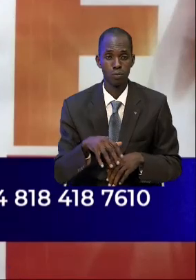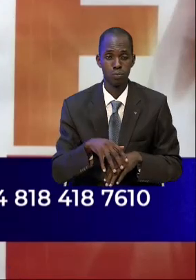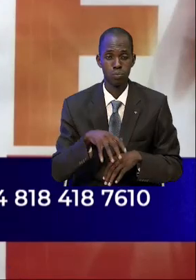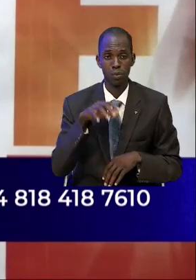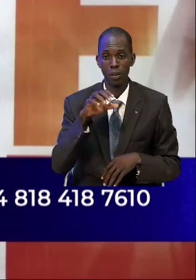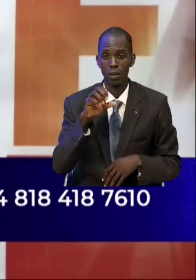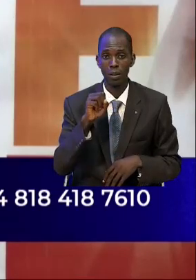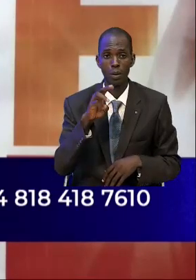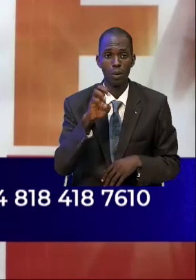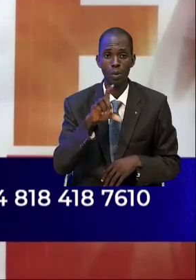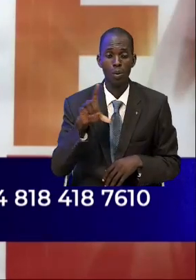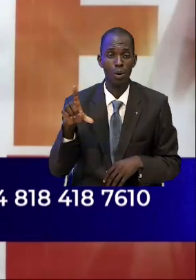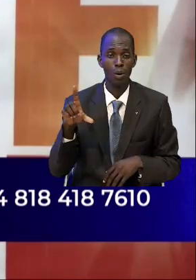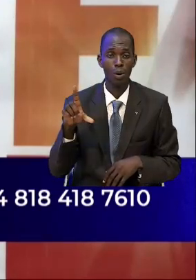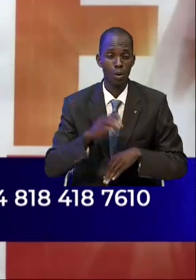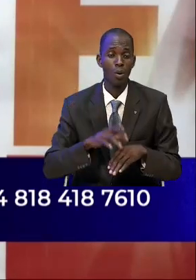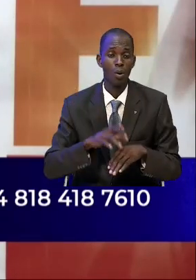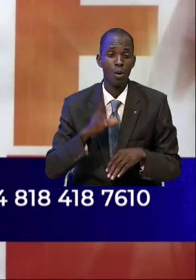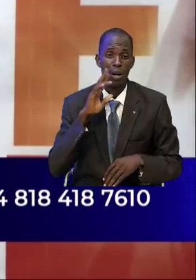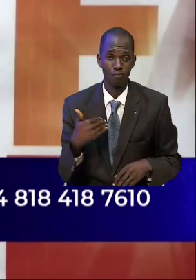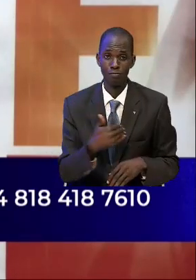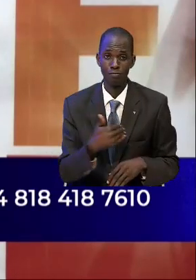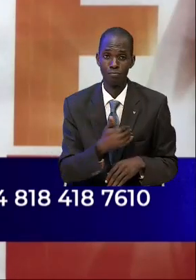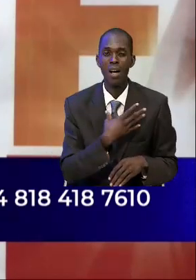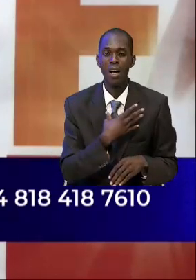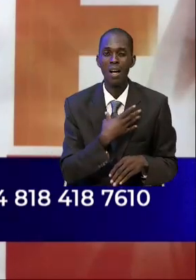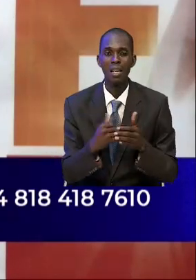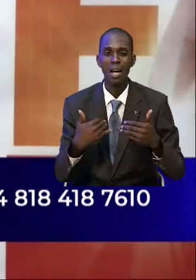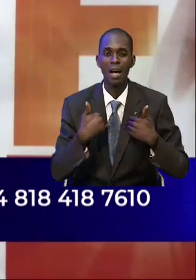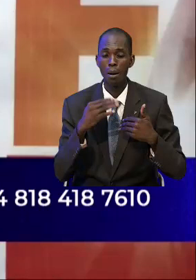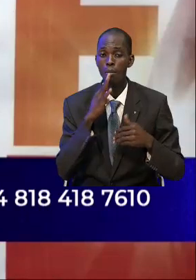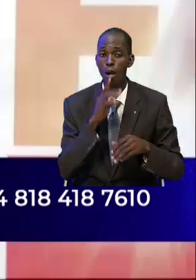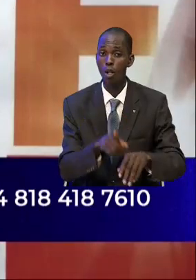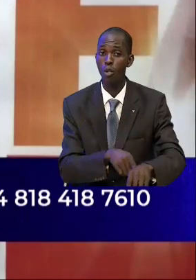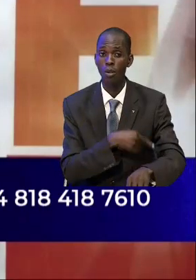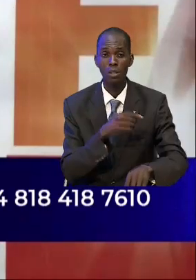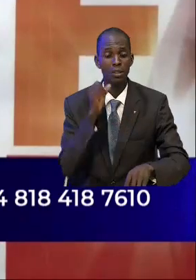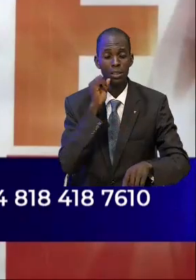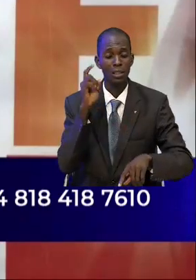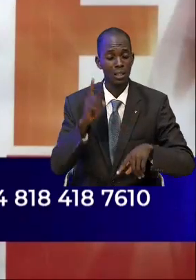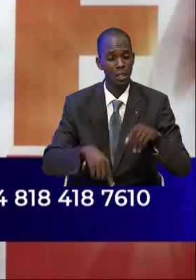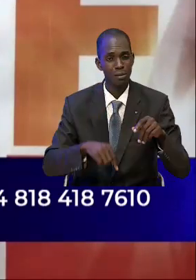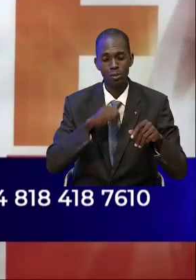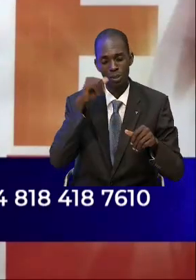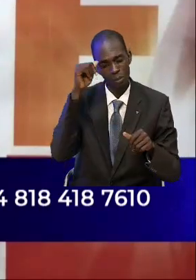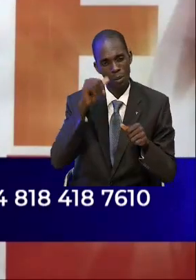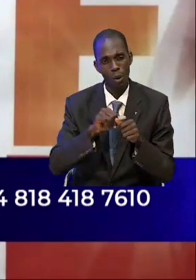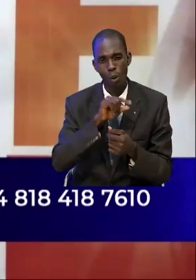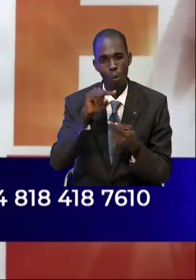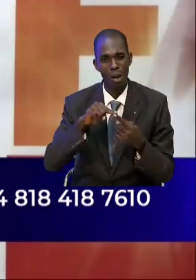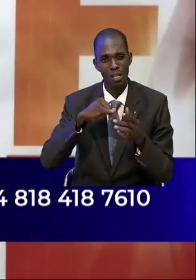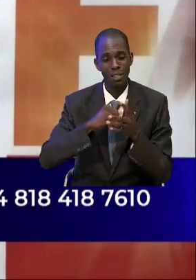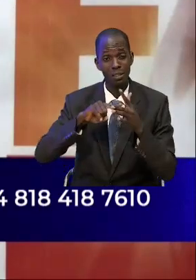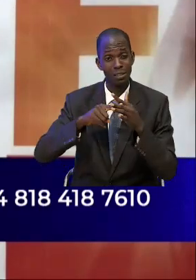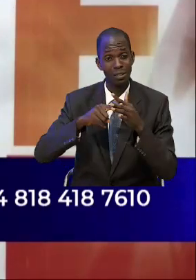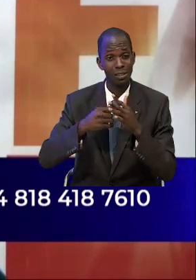I had a swelling on my breast, and it has been long. I don't know